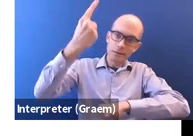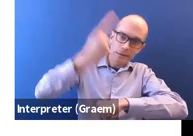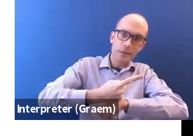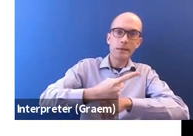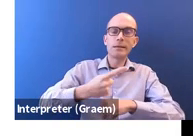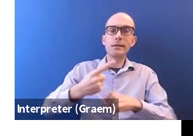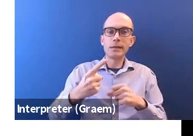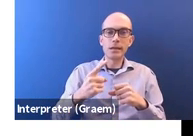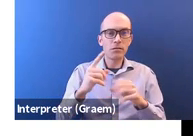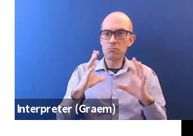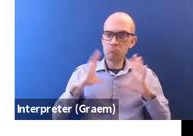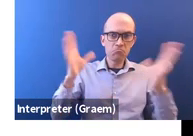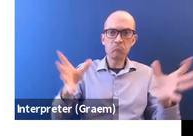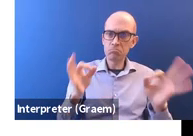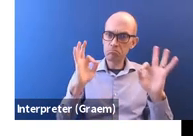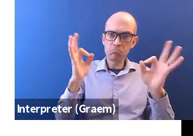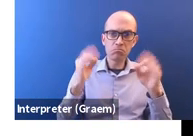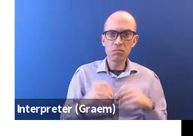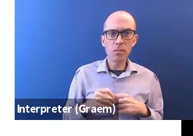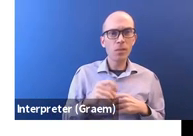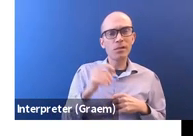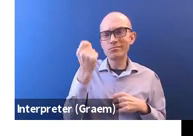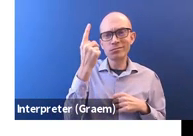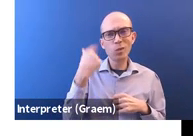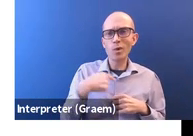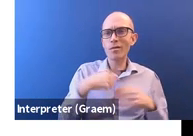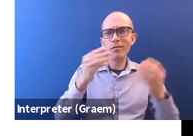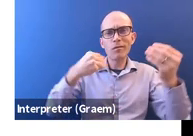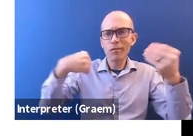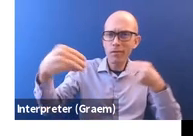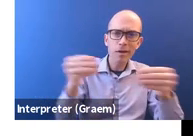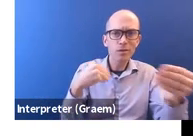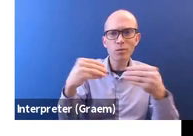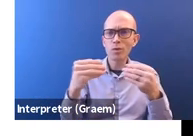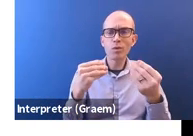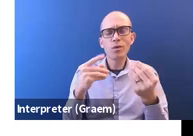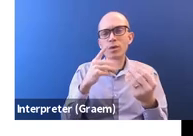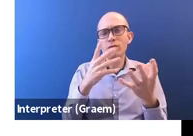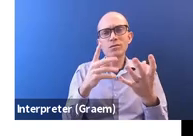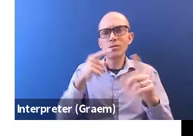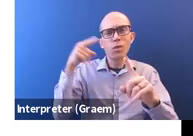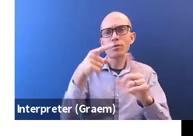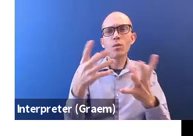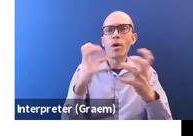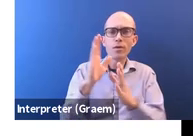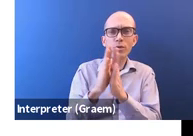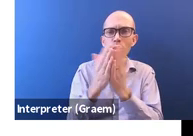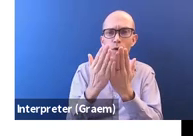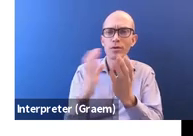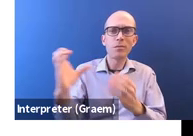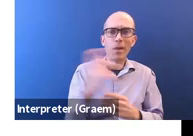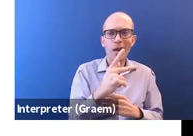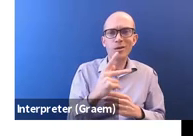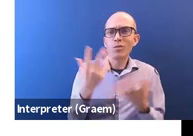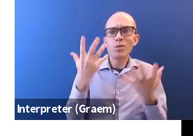somebody disappears on us, but we're really flexible on that too, and we really just want the books back more than doing any sort of charges or anything